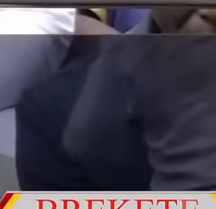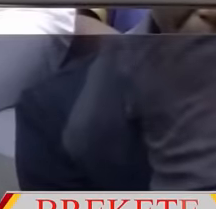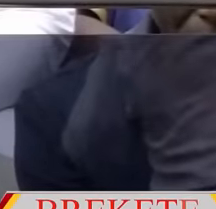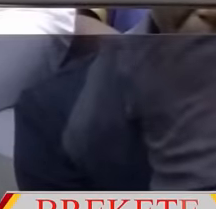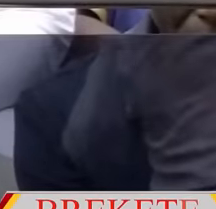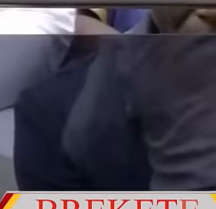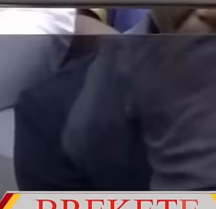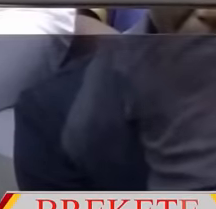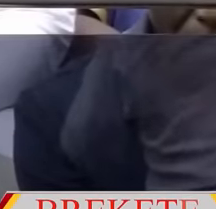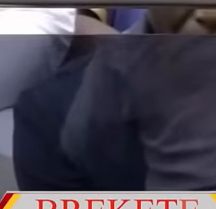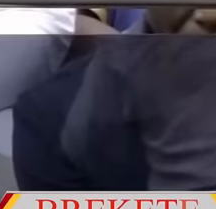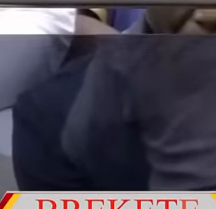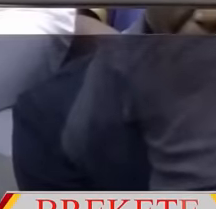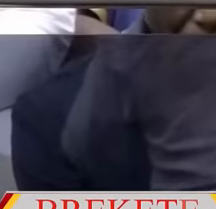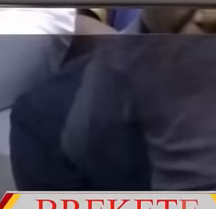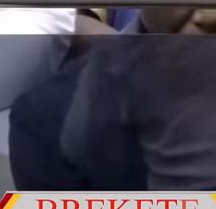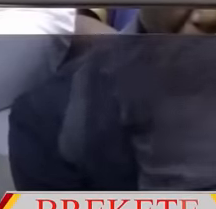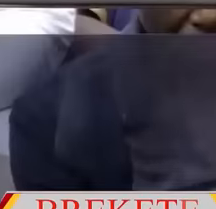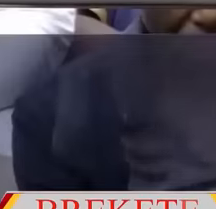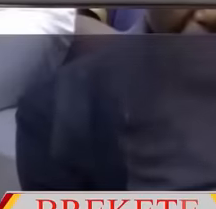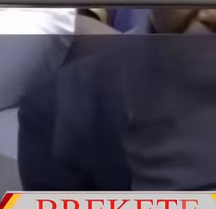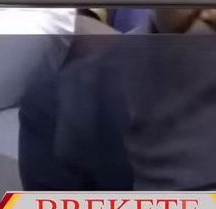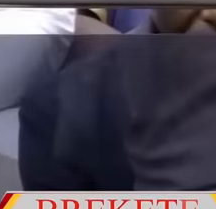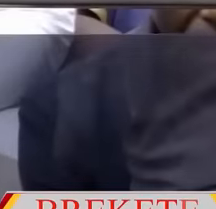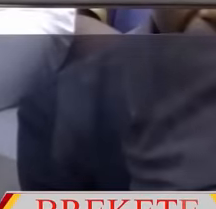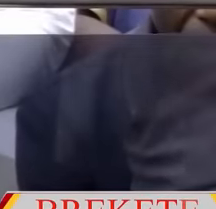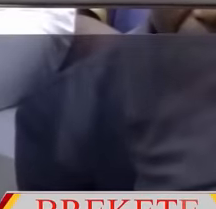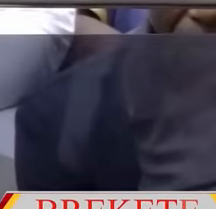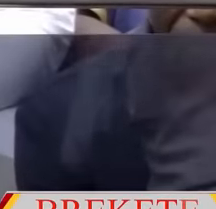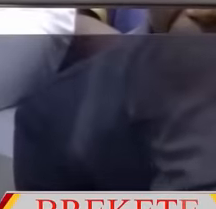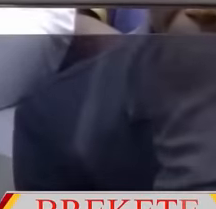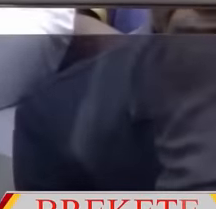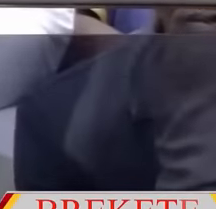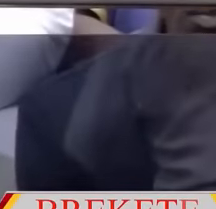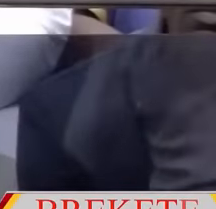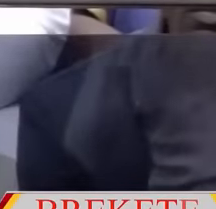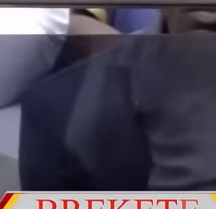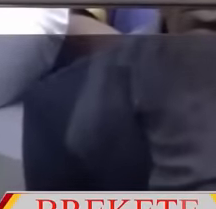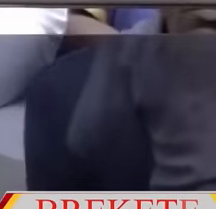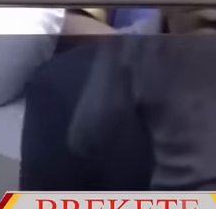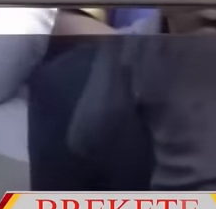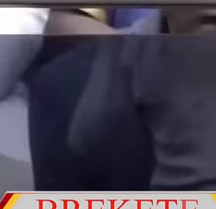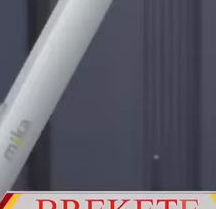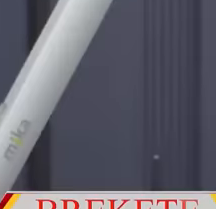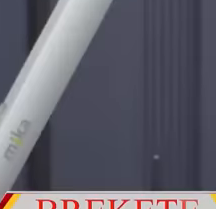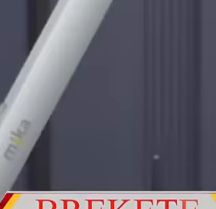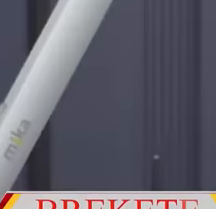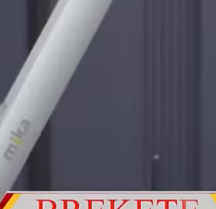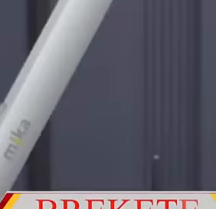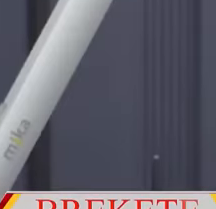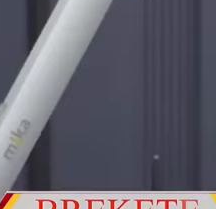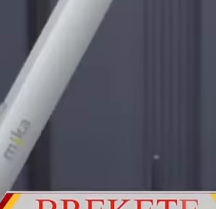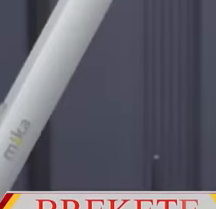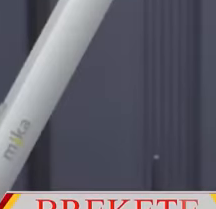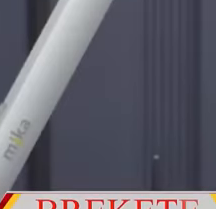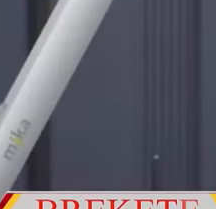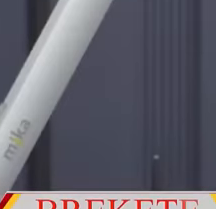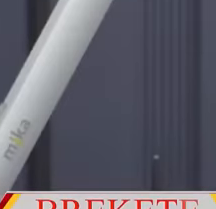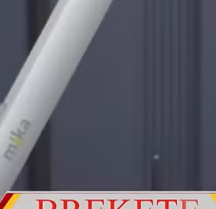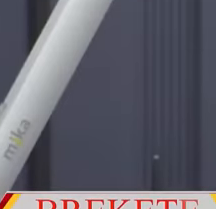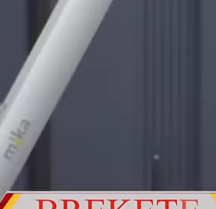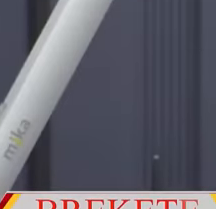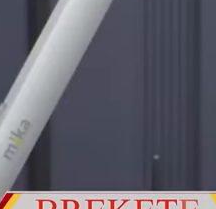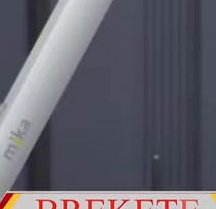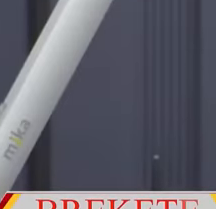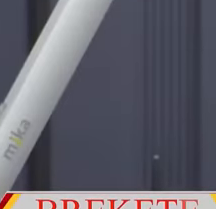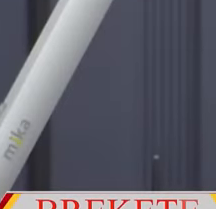Which one did that? We do meeting. One department for NMPC. Oh, where did we do meeting for this hotel?